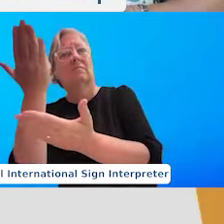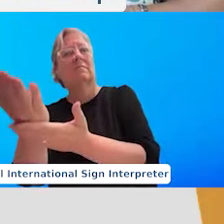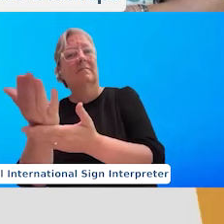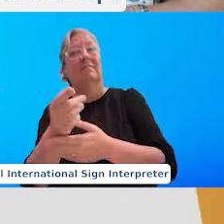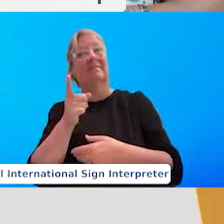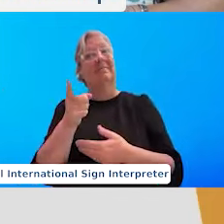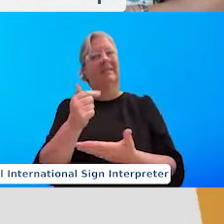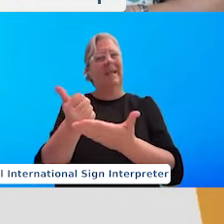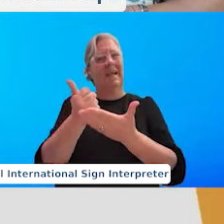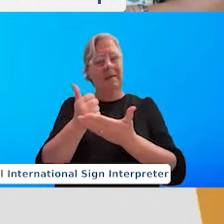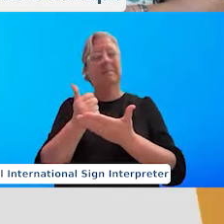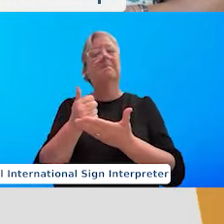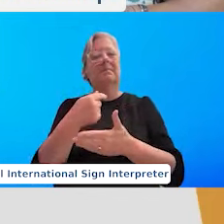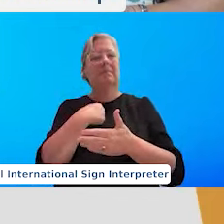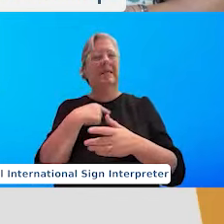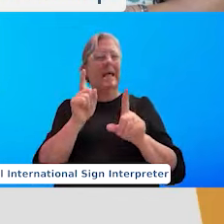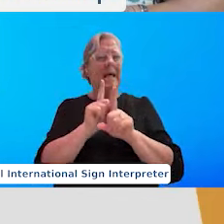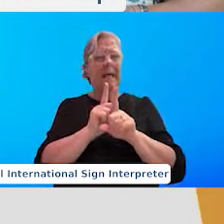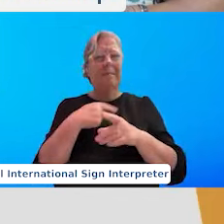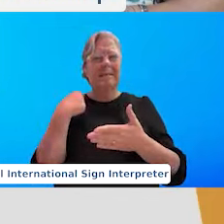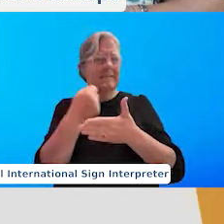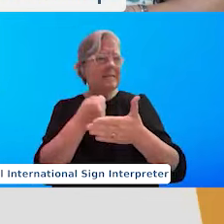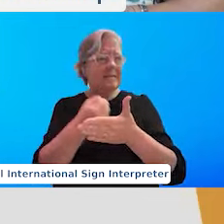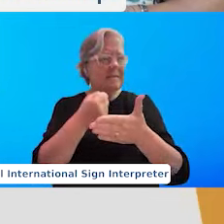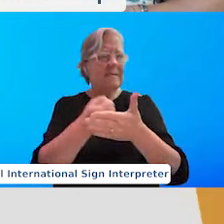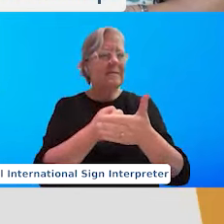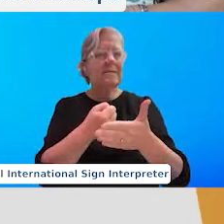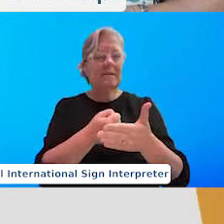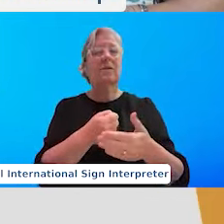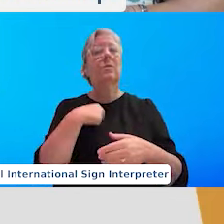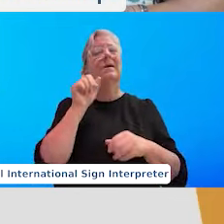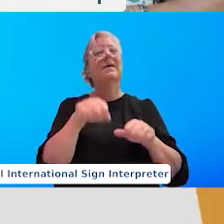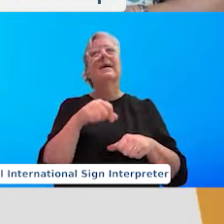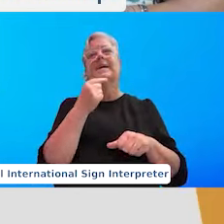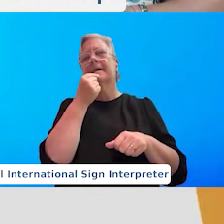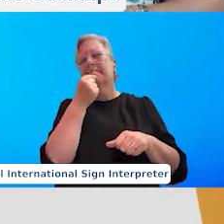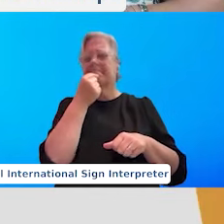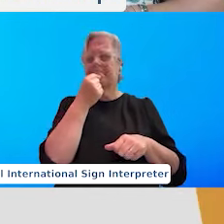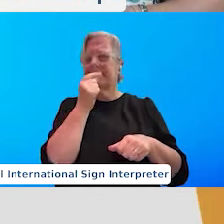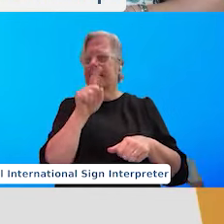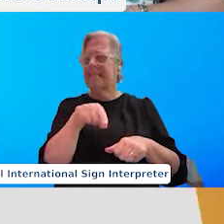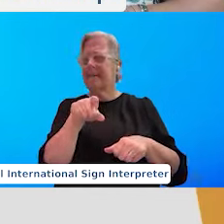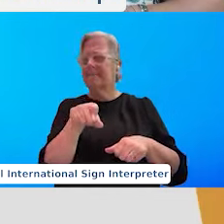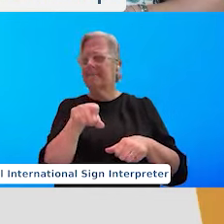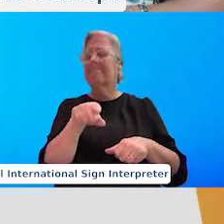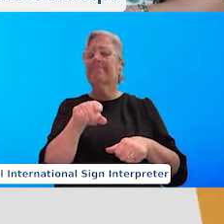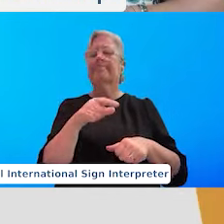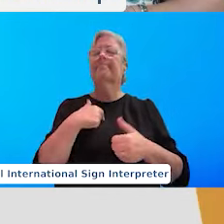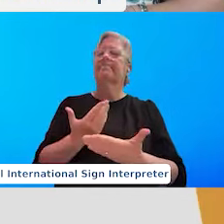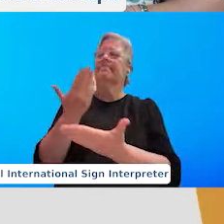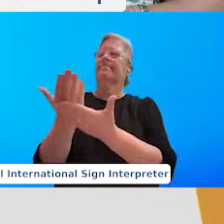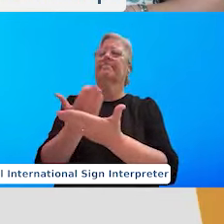to monitor the progress of recommendations of the treaties which Samoa are party of and provide